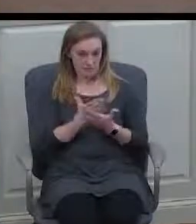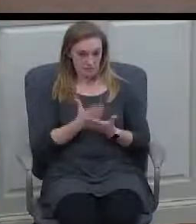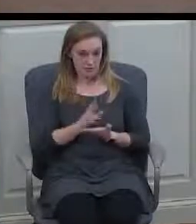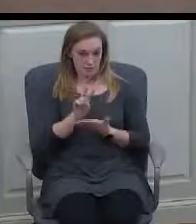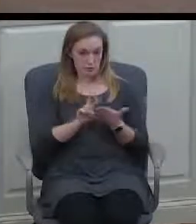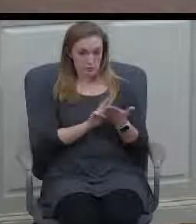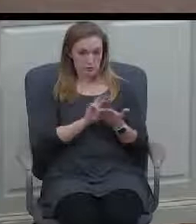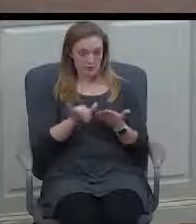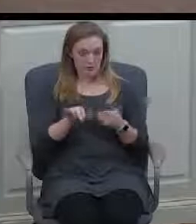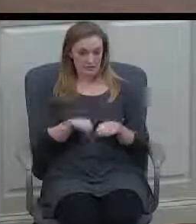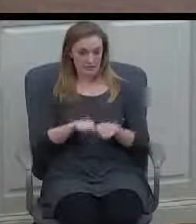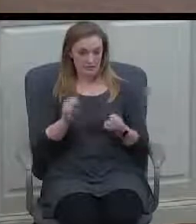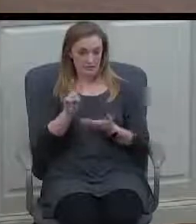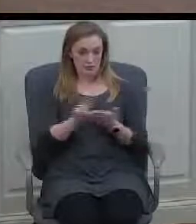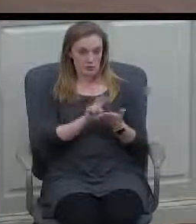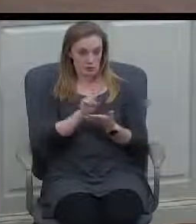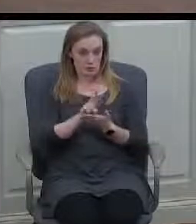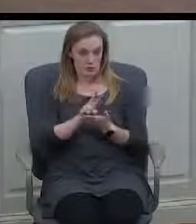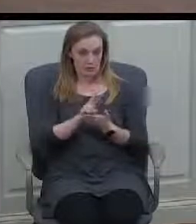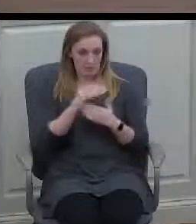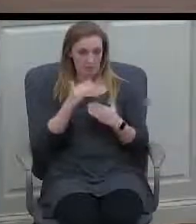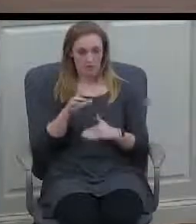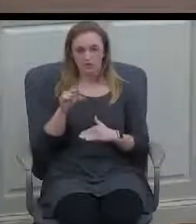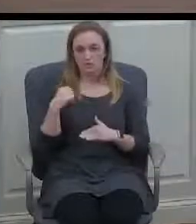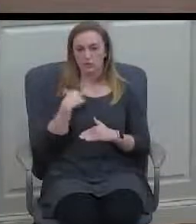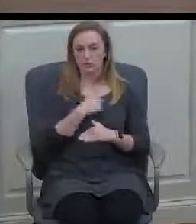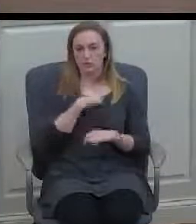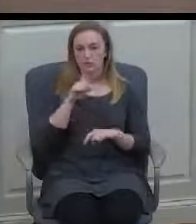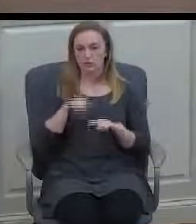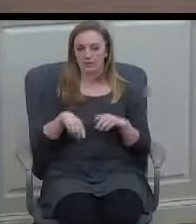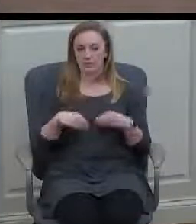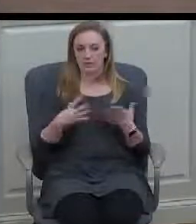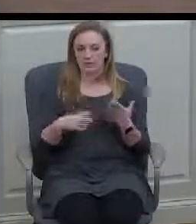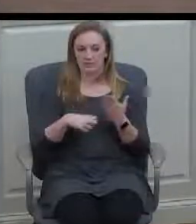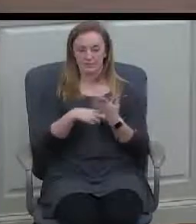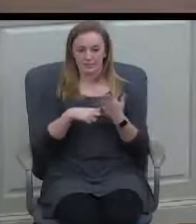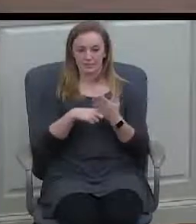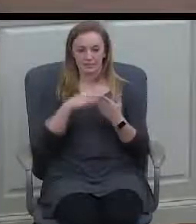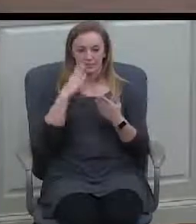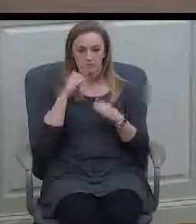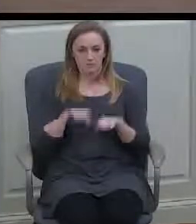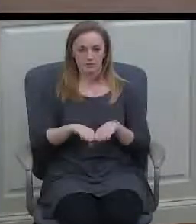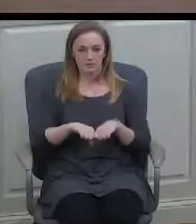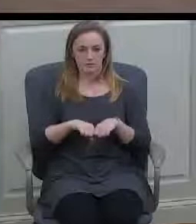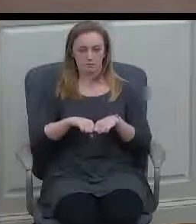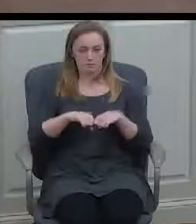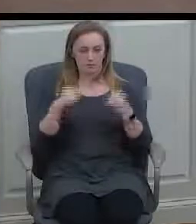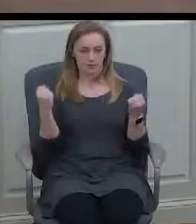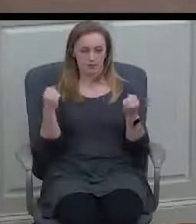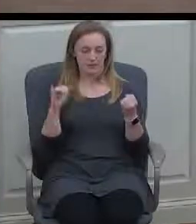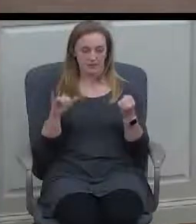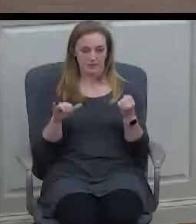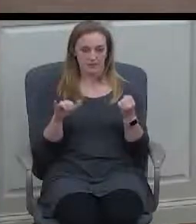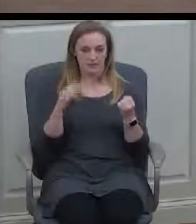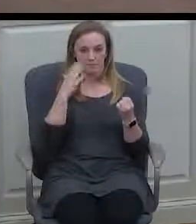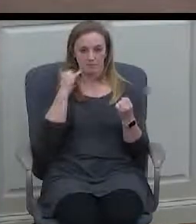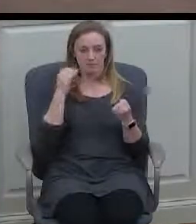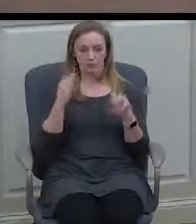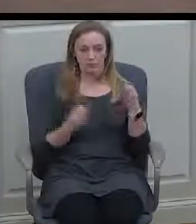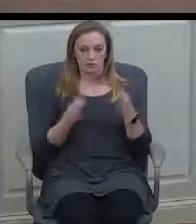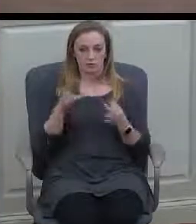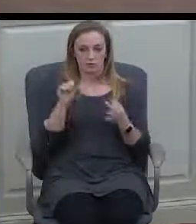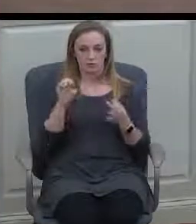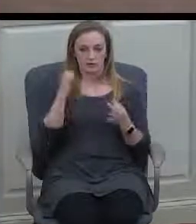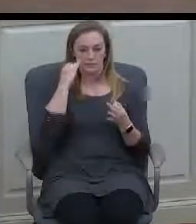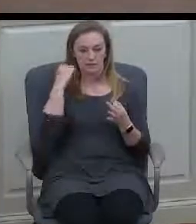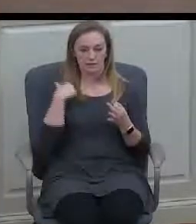limit? No, we cannot issue tickets for the violation now based on a court case. So we've got to, if we want to issue